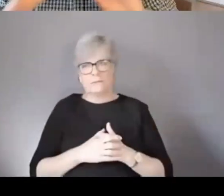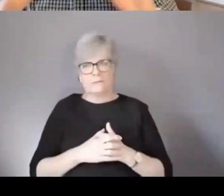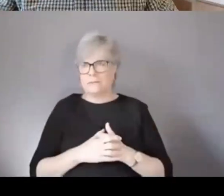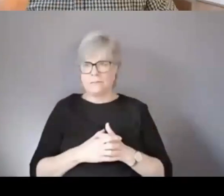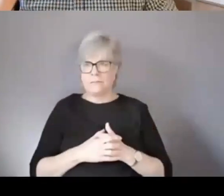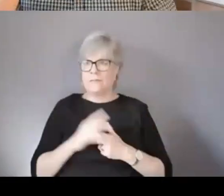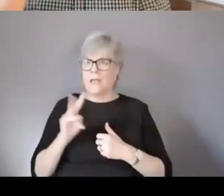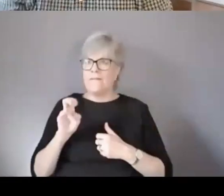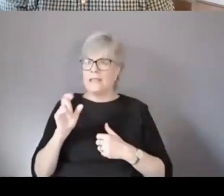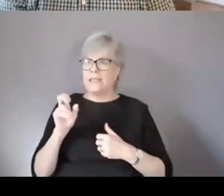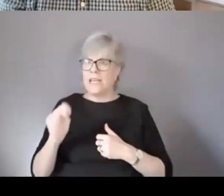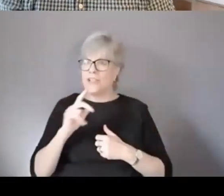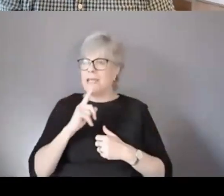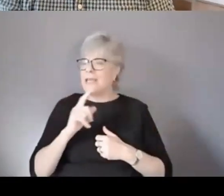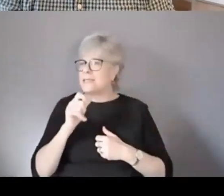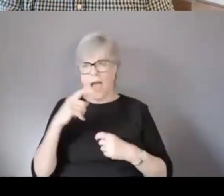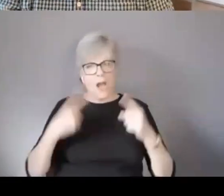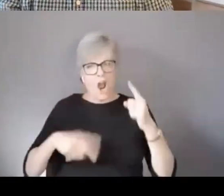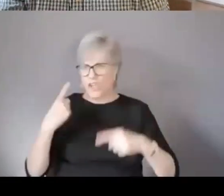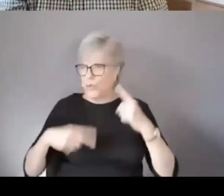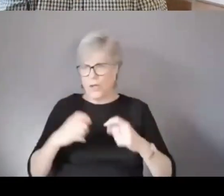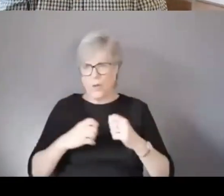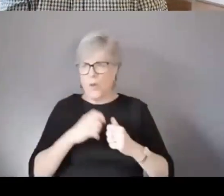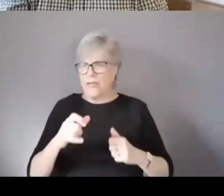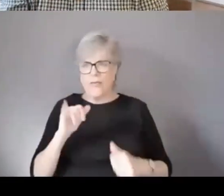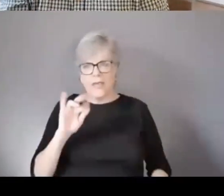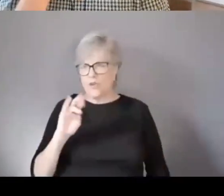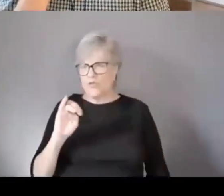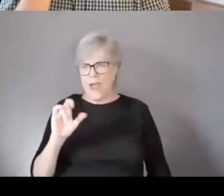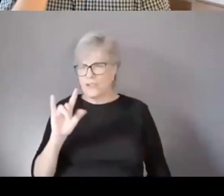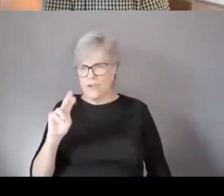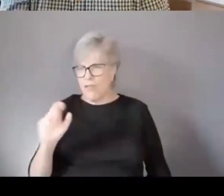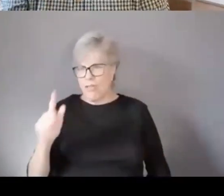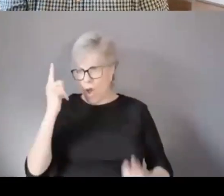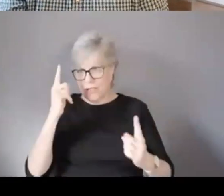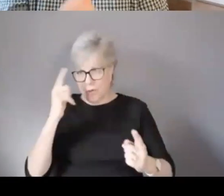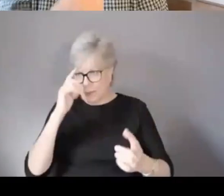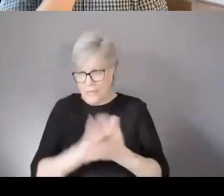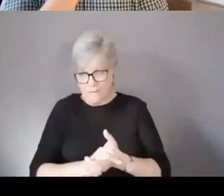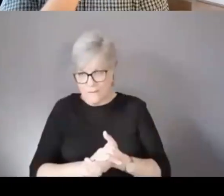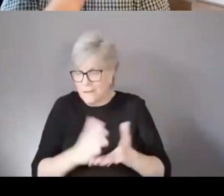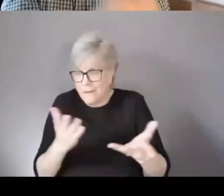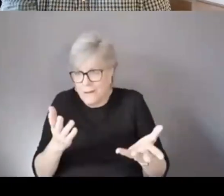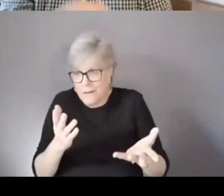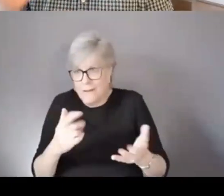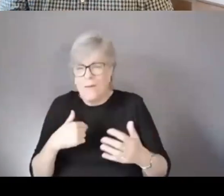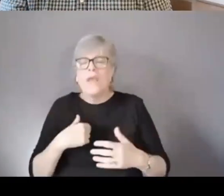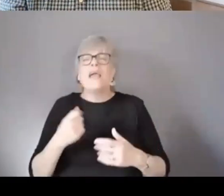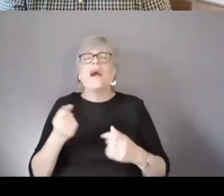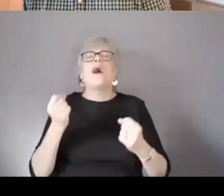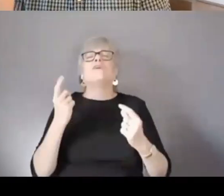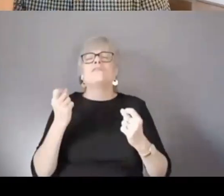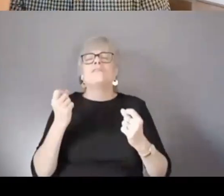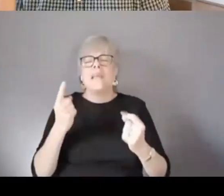not is arguing with irrational thoughts or beliefs. We understand that the young people we work with or the people we support for accessing the community